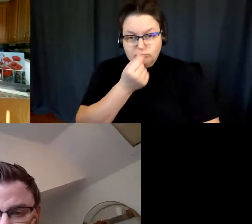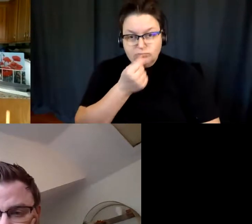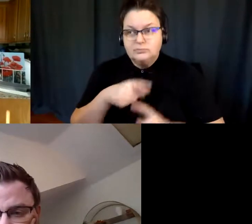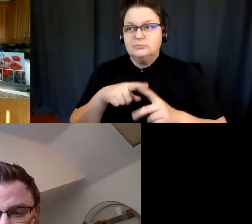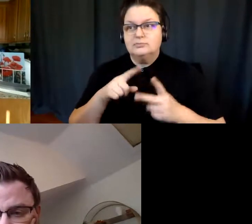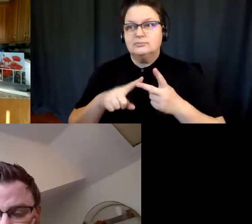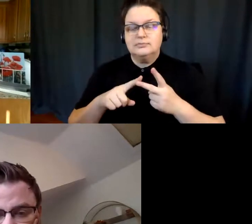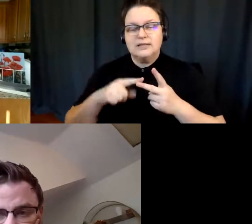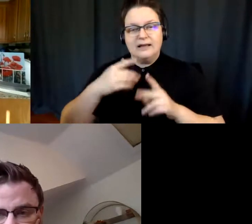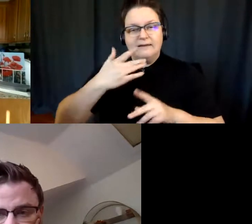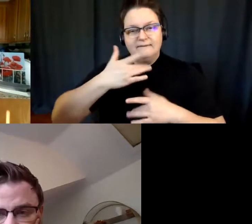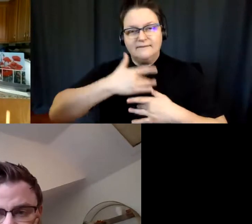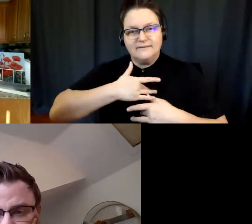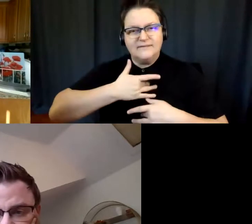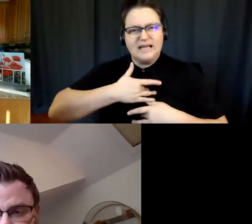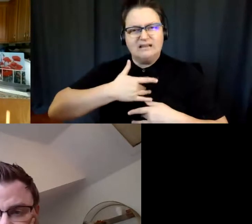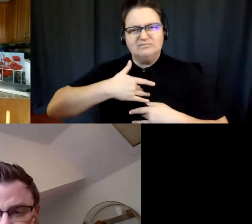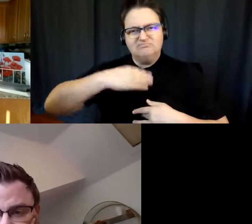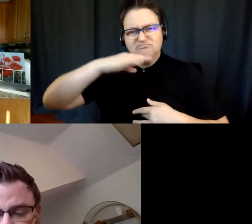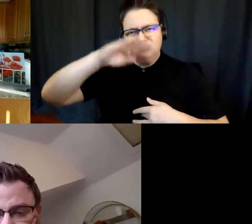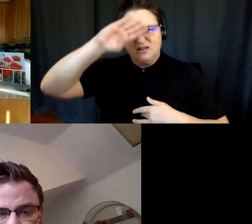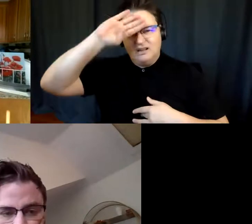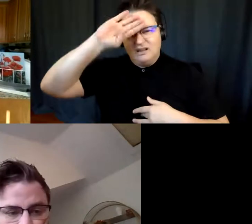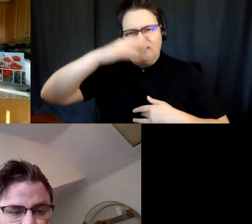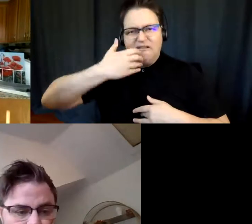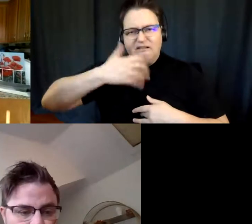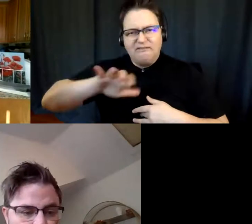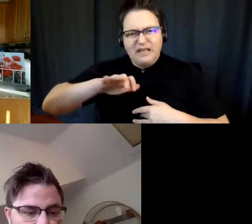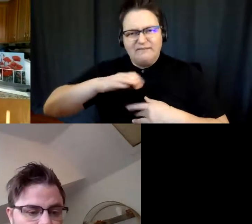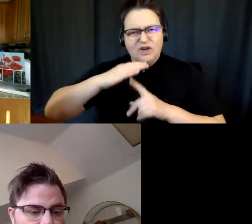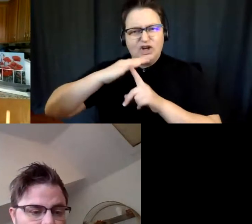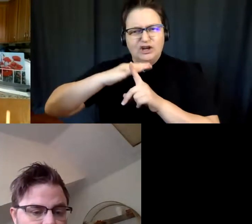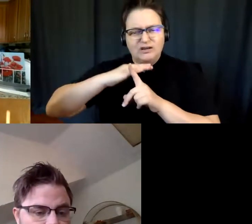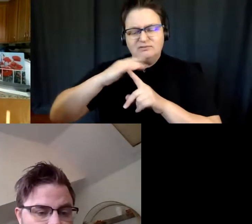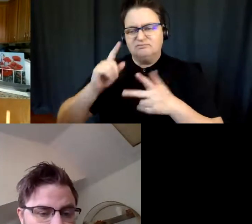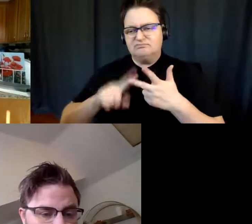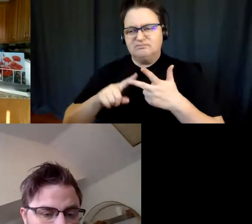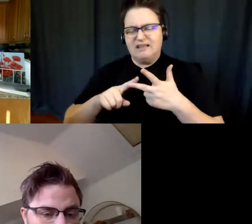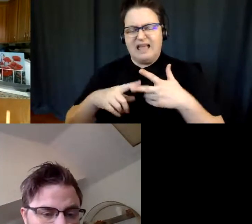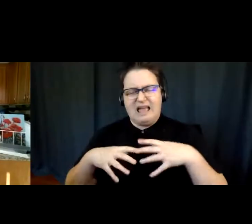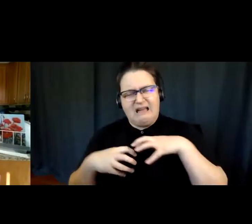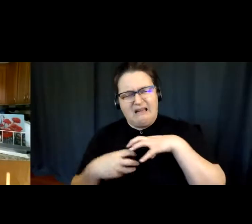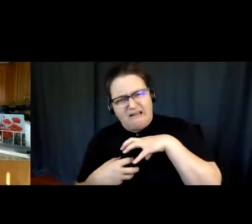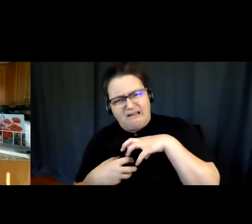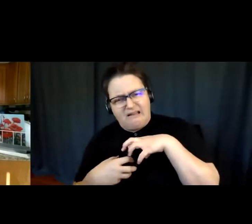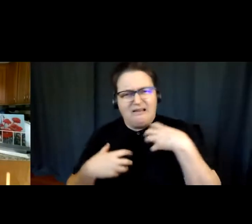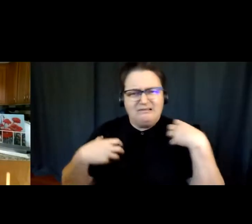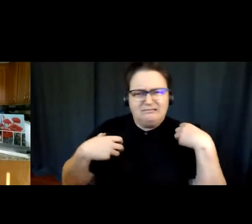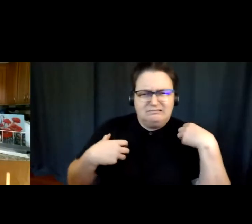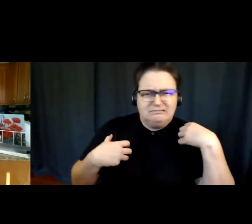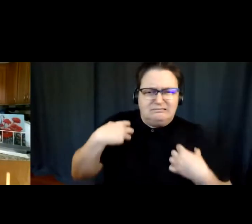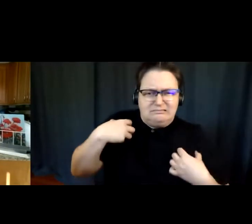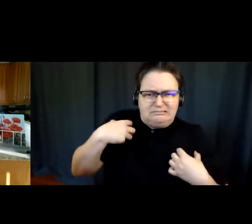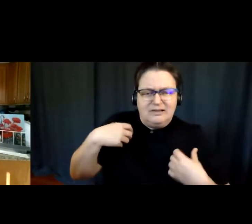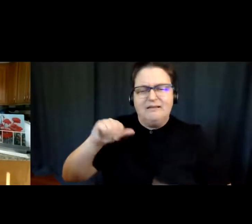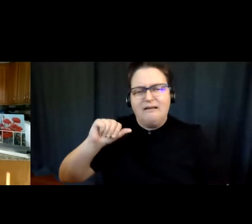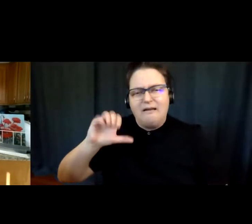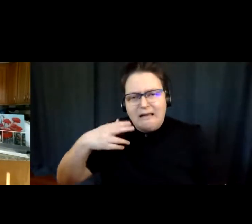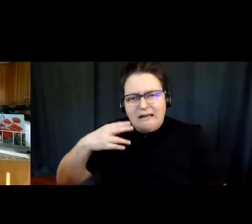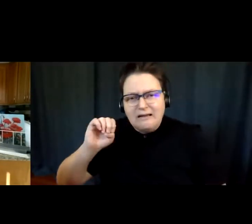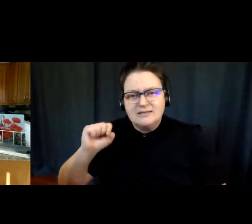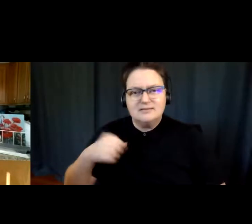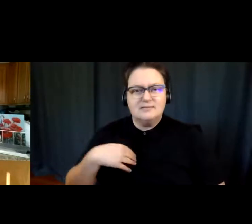fever, having aches and pains, not feeling so great. That could be all sorts of different kinds of